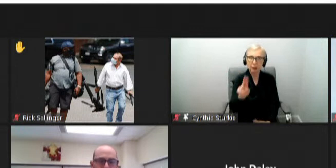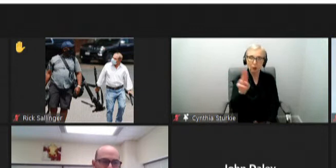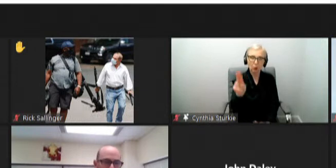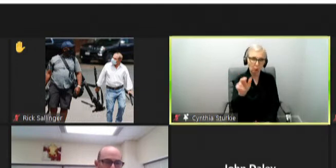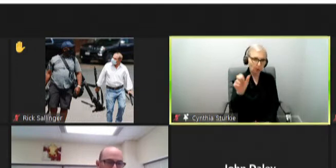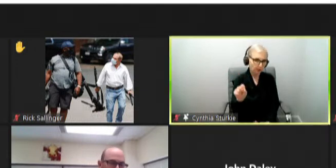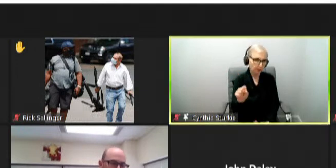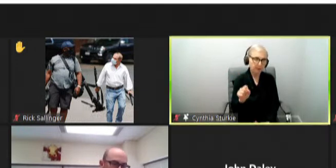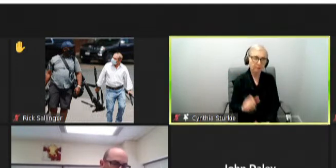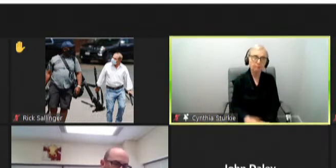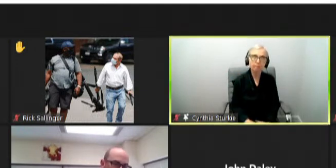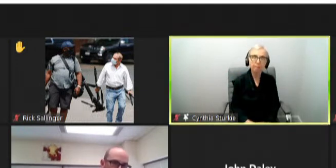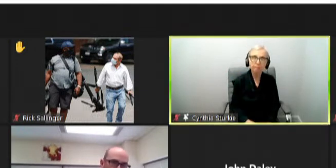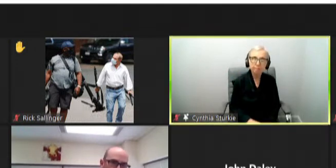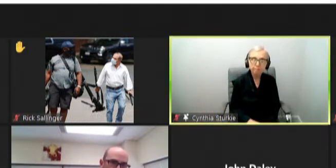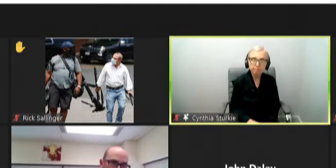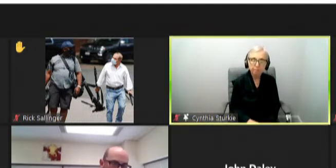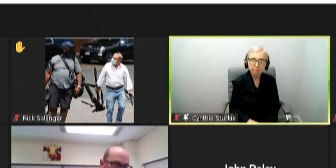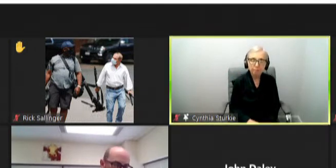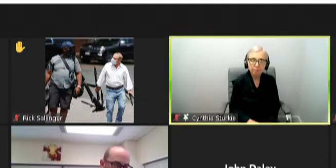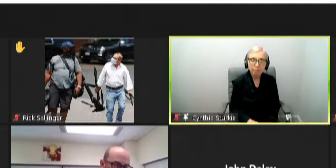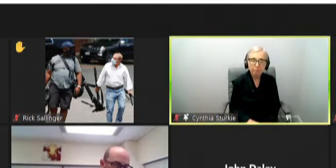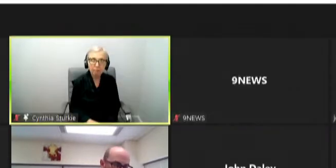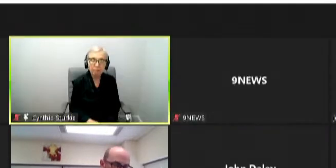to Jesus Sanchez Malin.